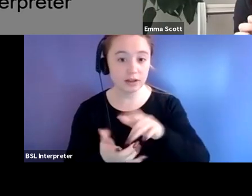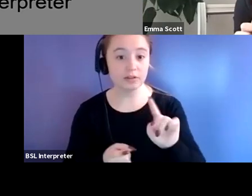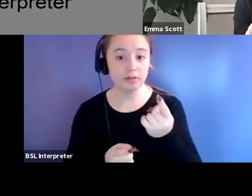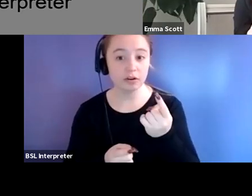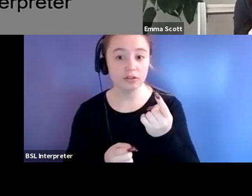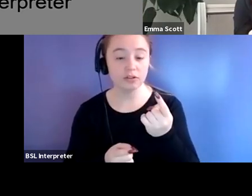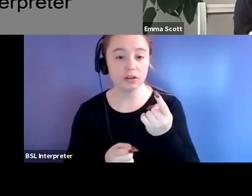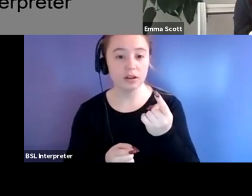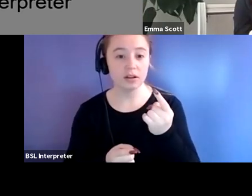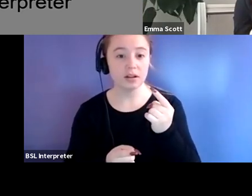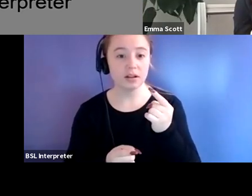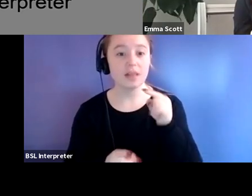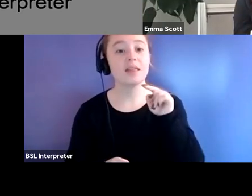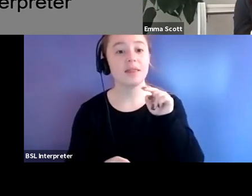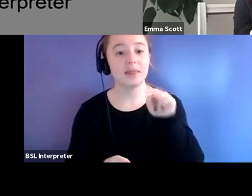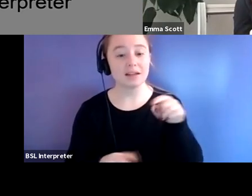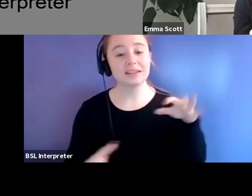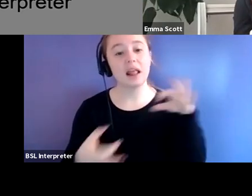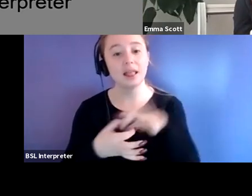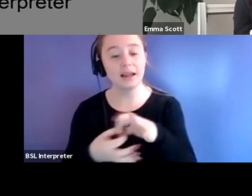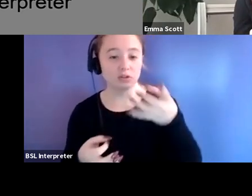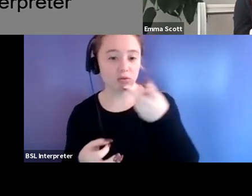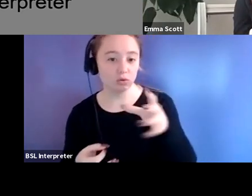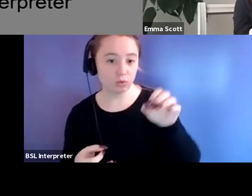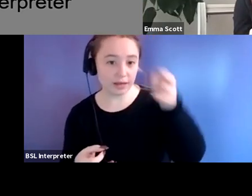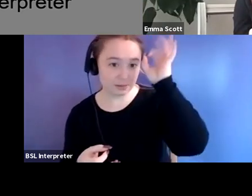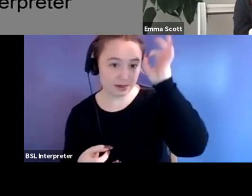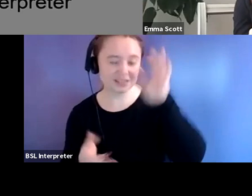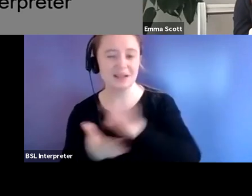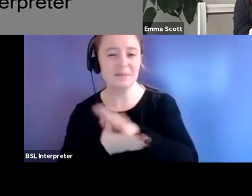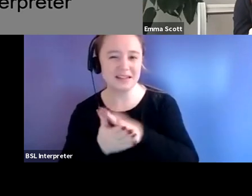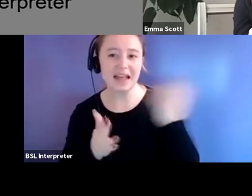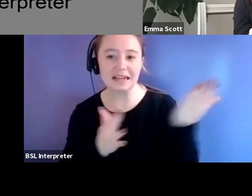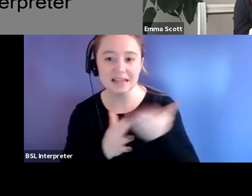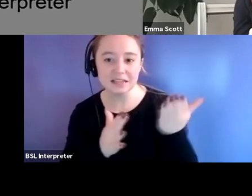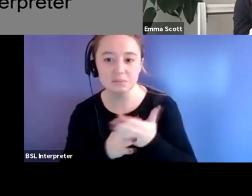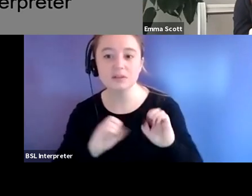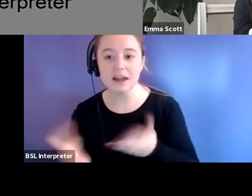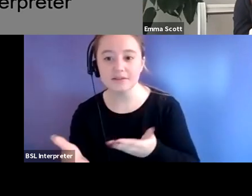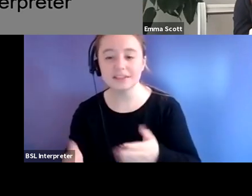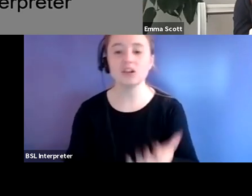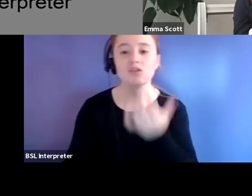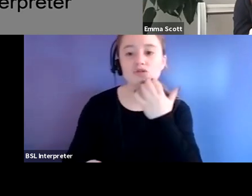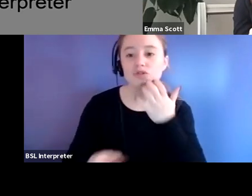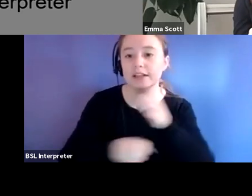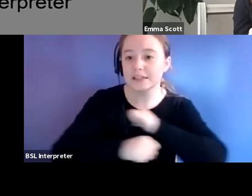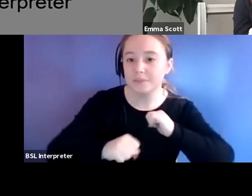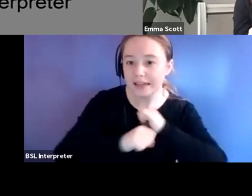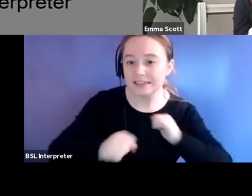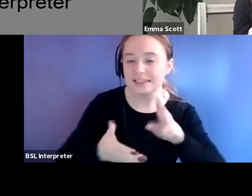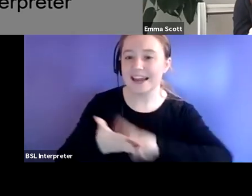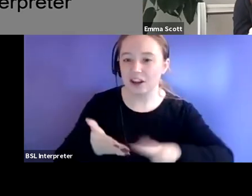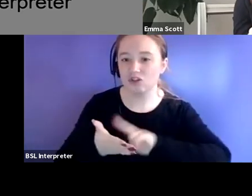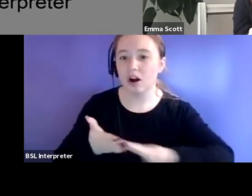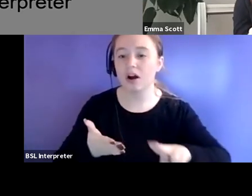principle is very much in keeping with the 20-minute neighbourhood. It's about accessible services. It's about green spaces. It's about how we design our town centres